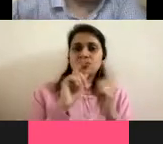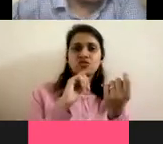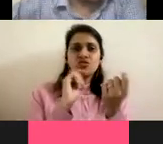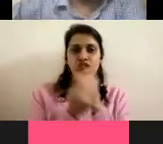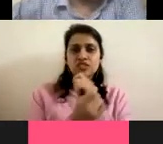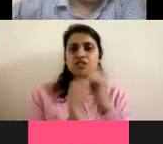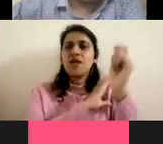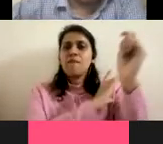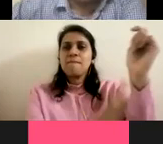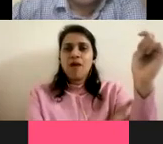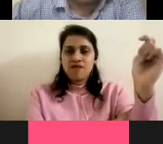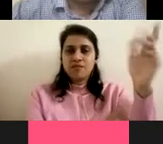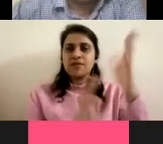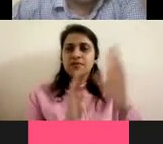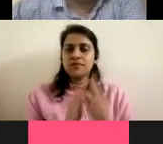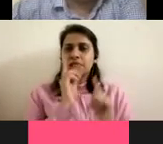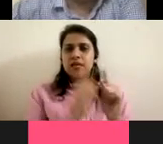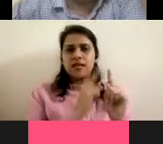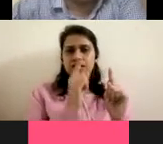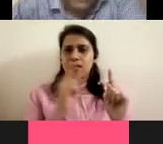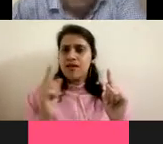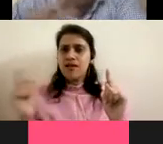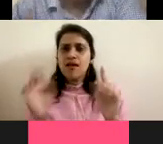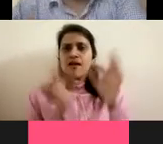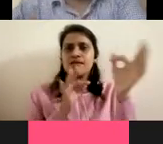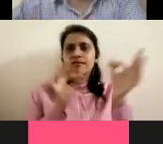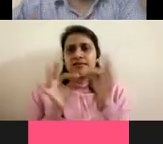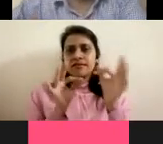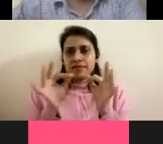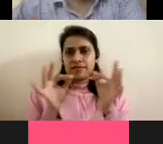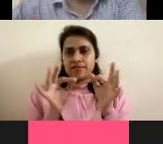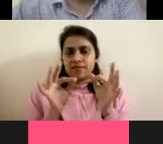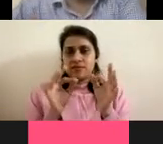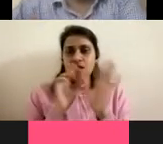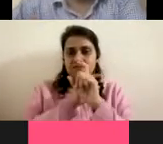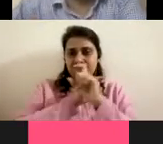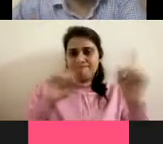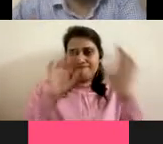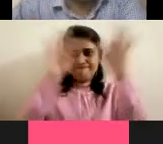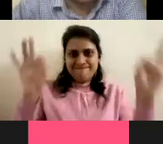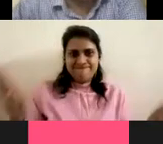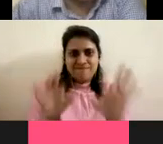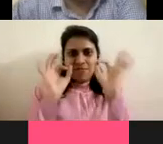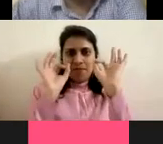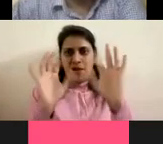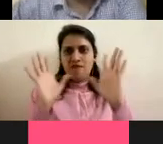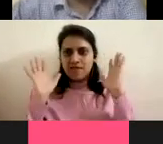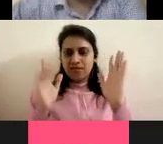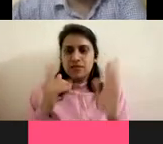empowerment so I will go through each one of this very quickly so that a framework ban jayega ki equal opportunity jo path